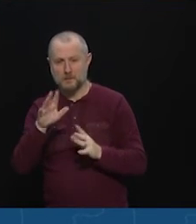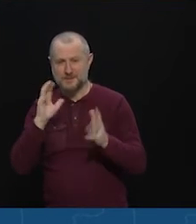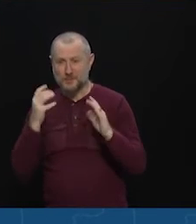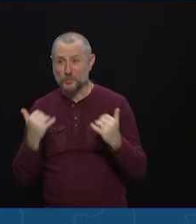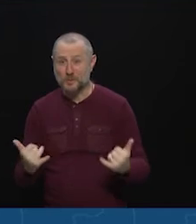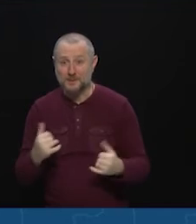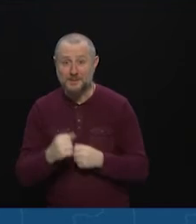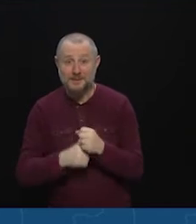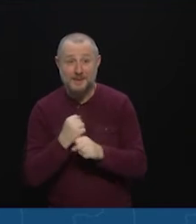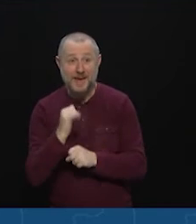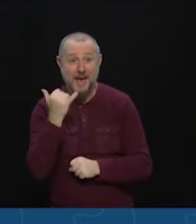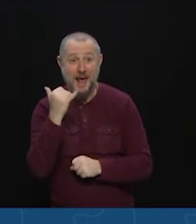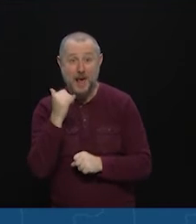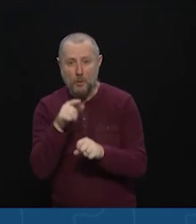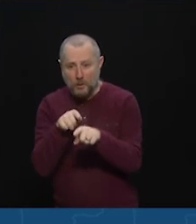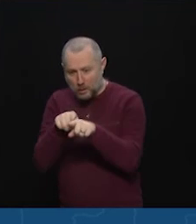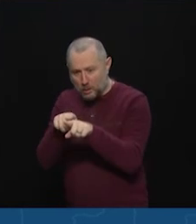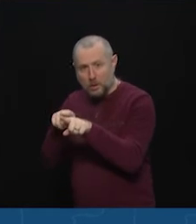color. We saw a